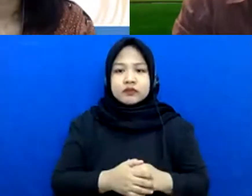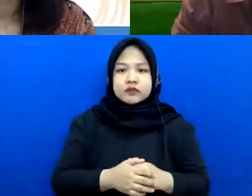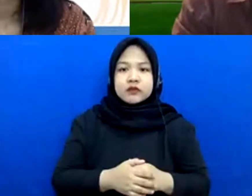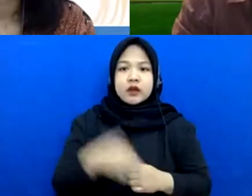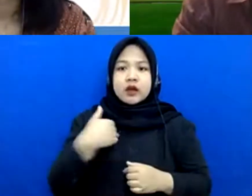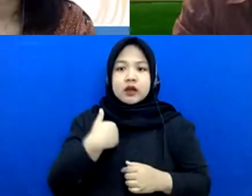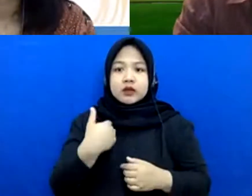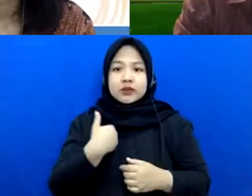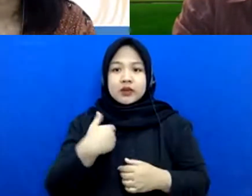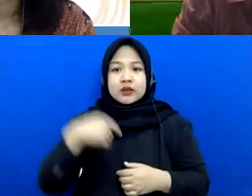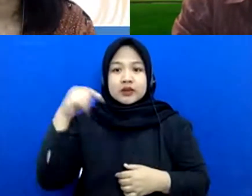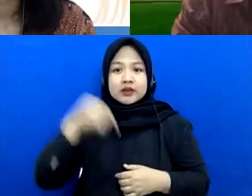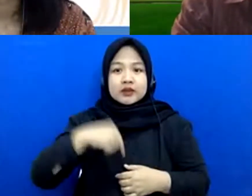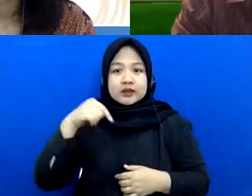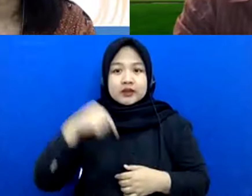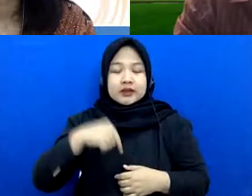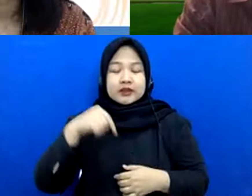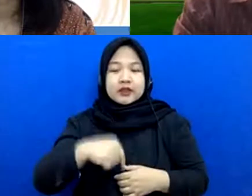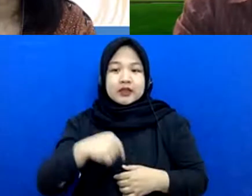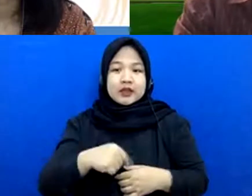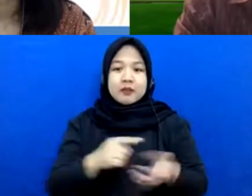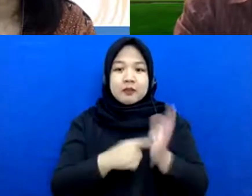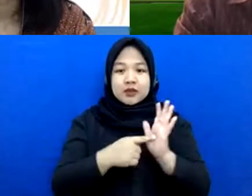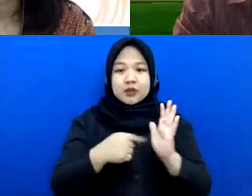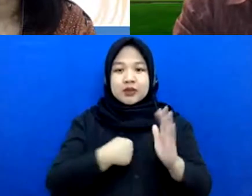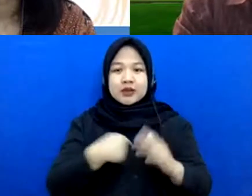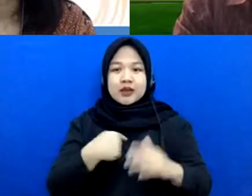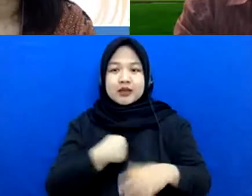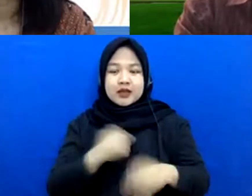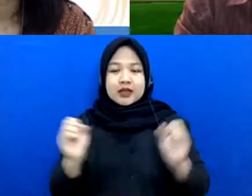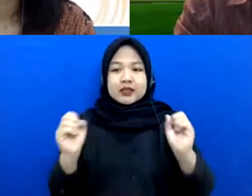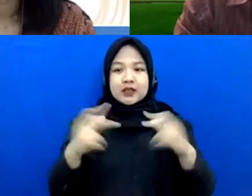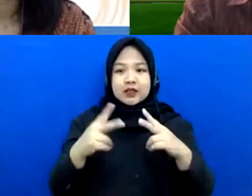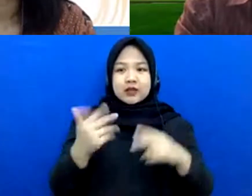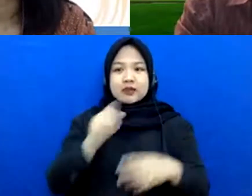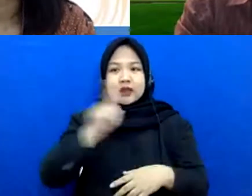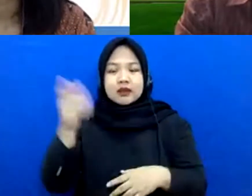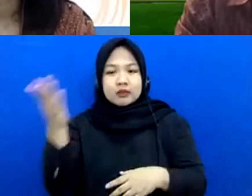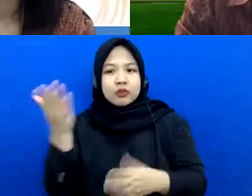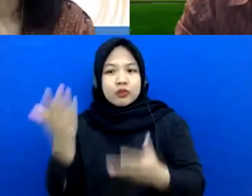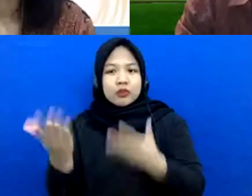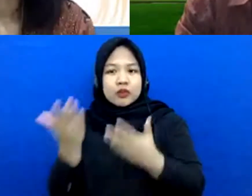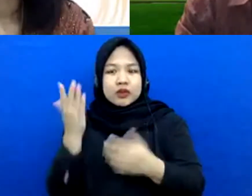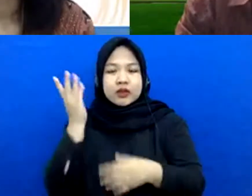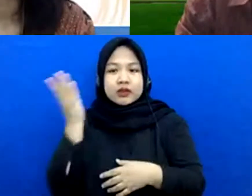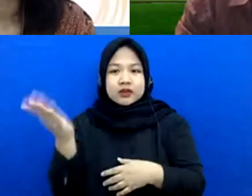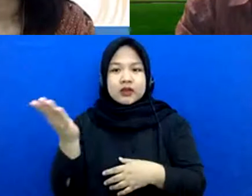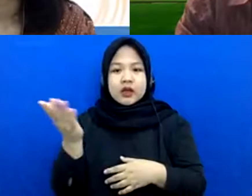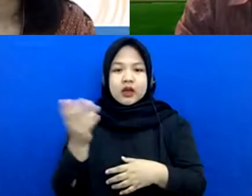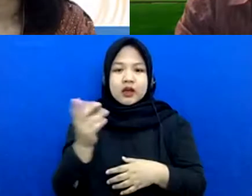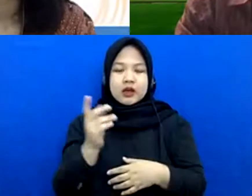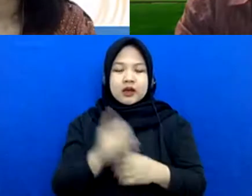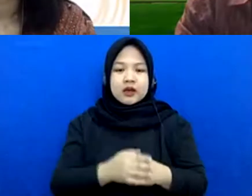Sydney is on in this meeting, and I should ask her if she has that belief.